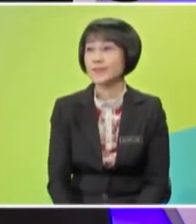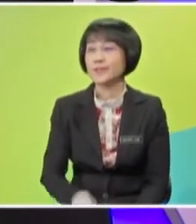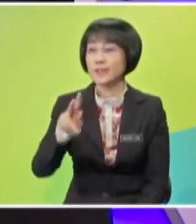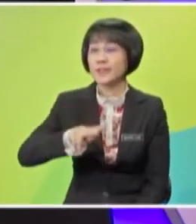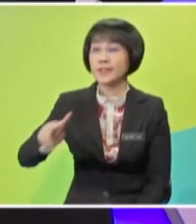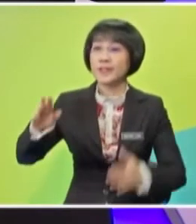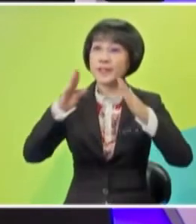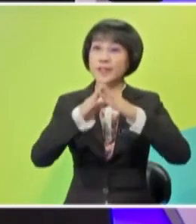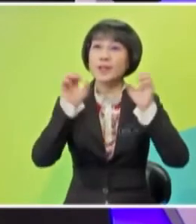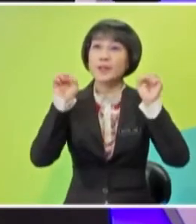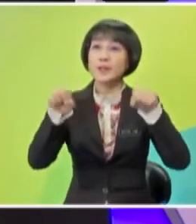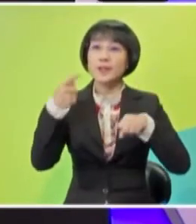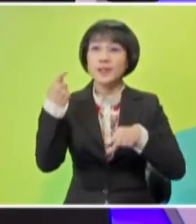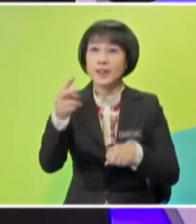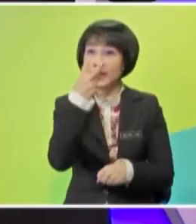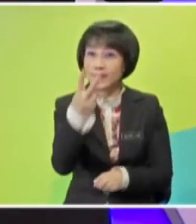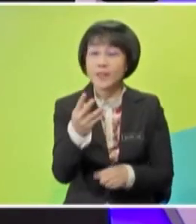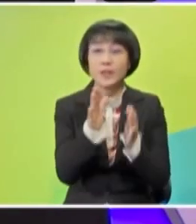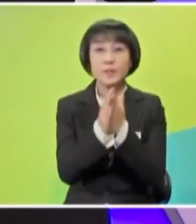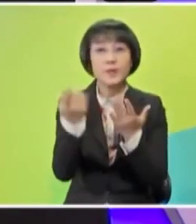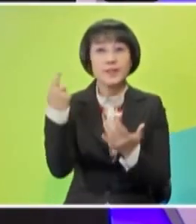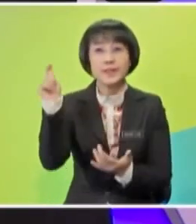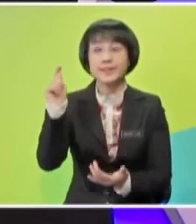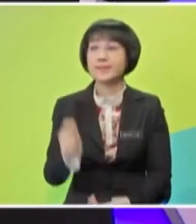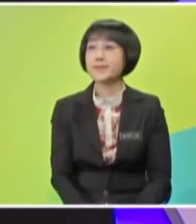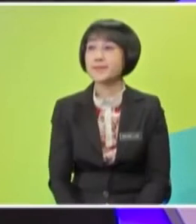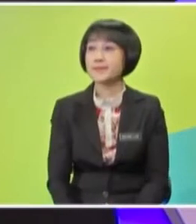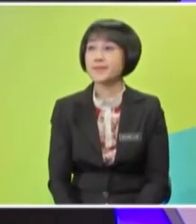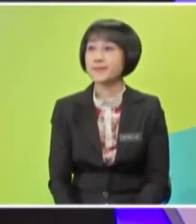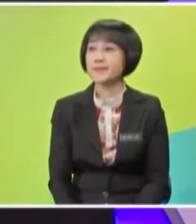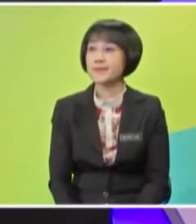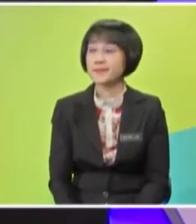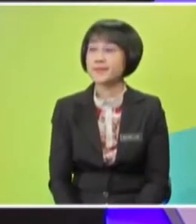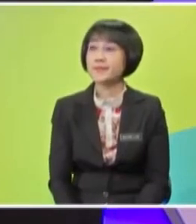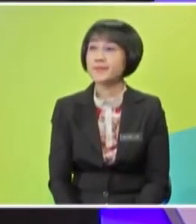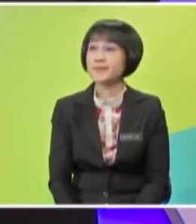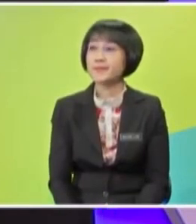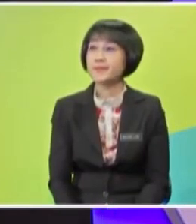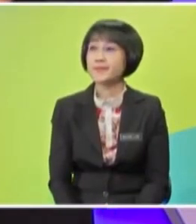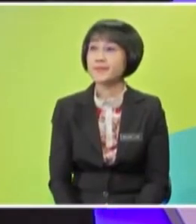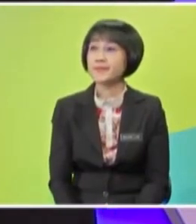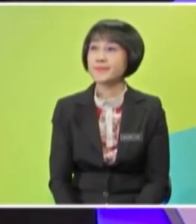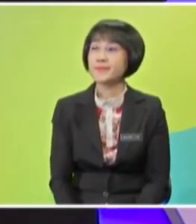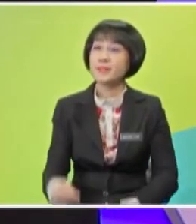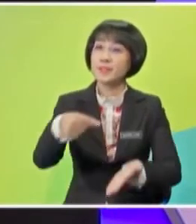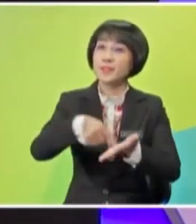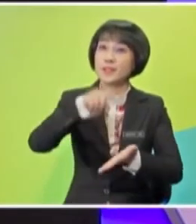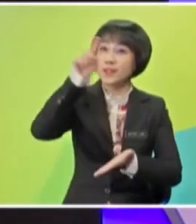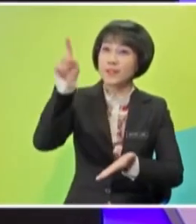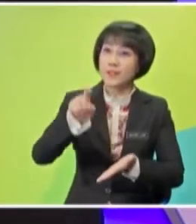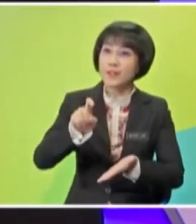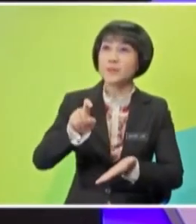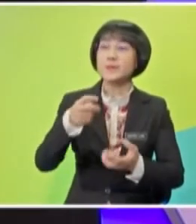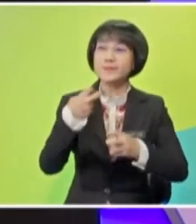refer to your textbook as well when if you want to do this activity. Okay. This question is more